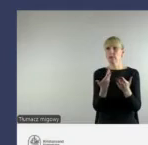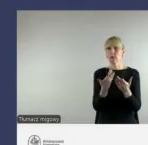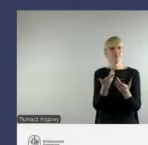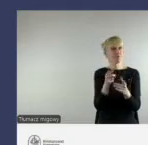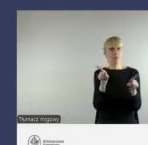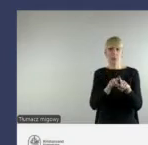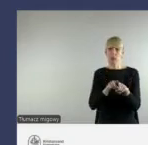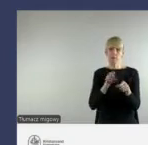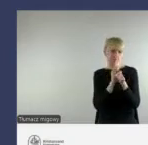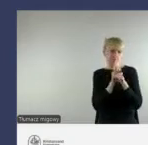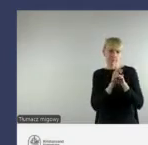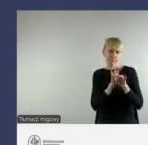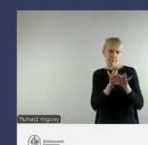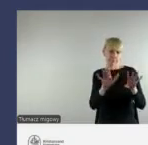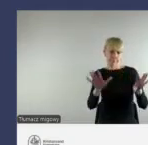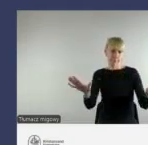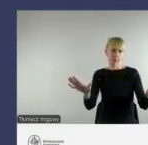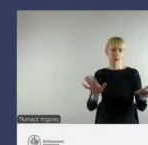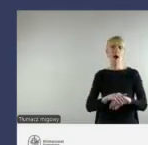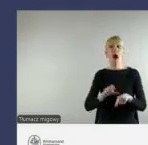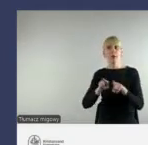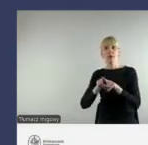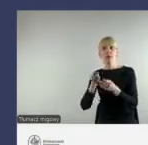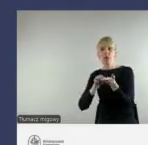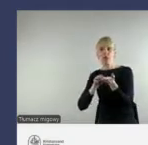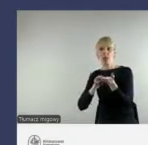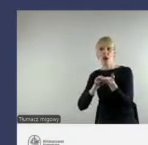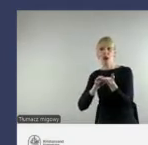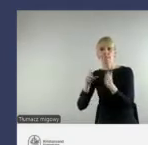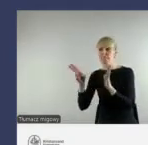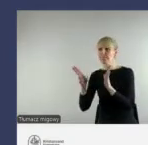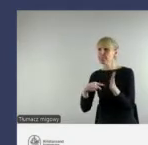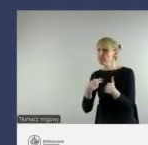drug shortage. That also happens very often.